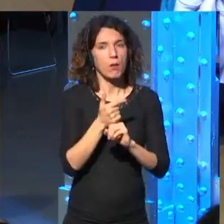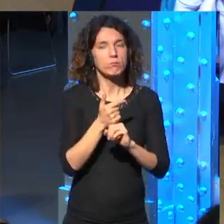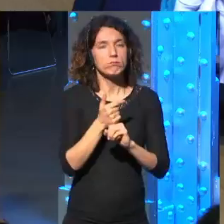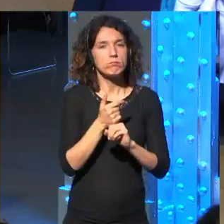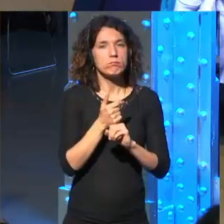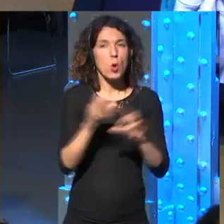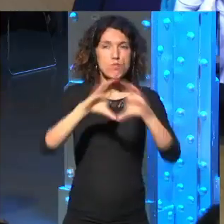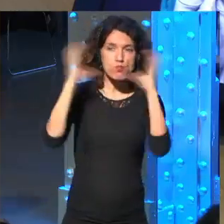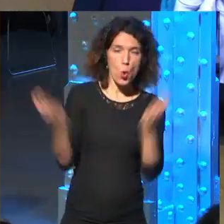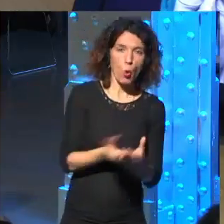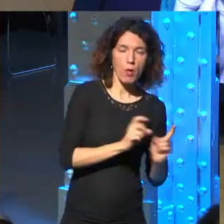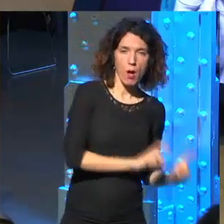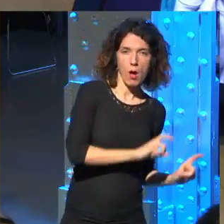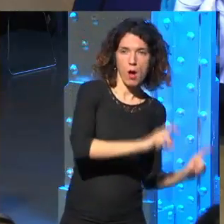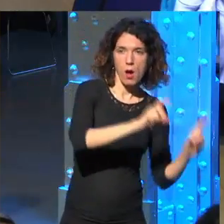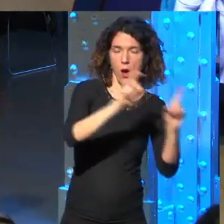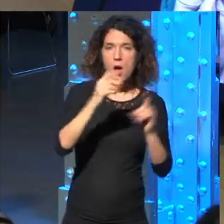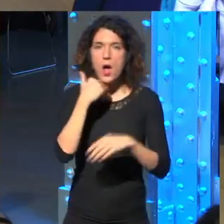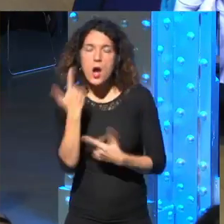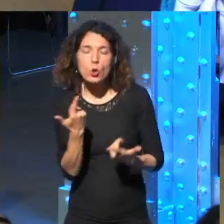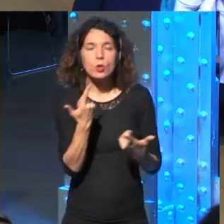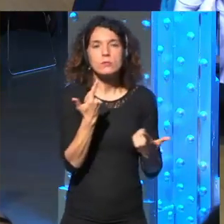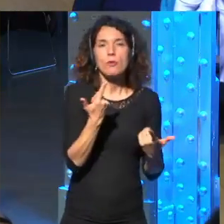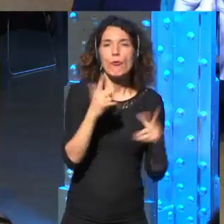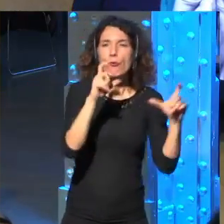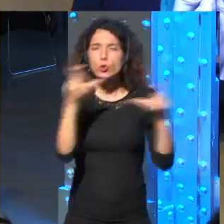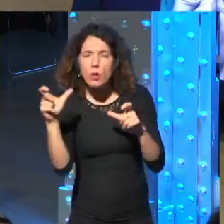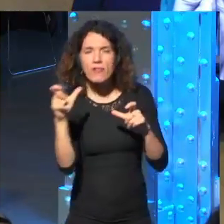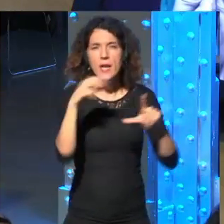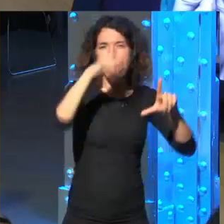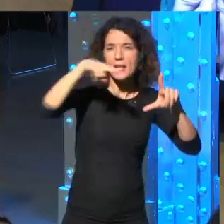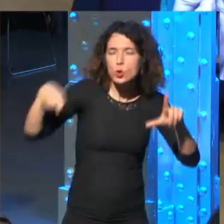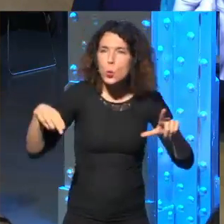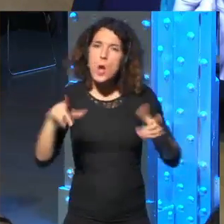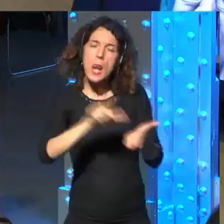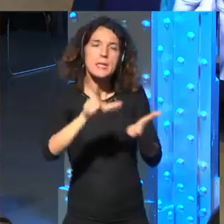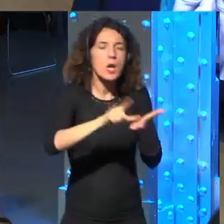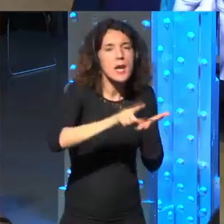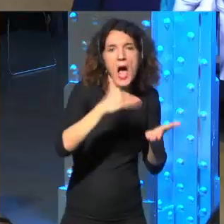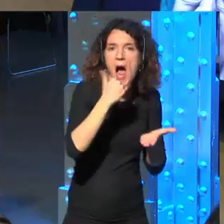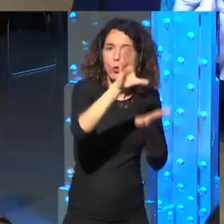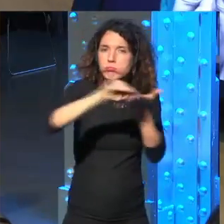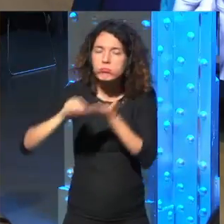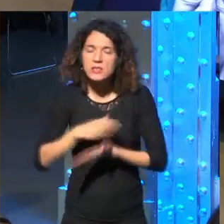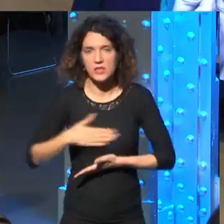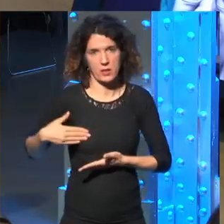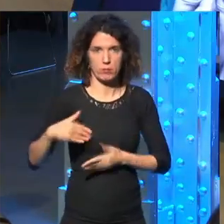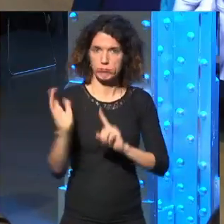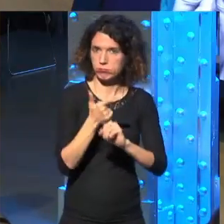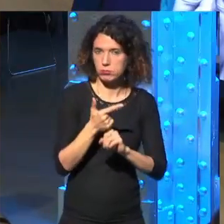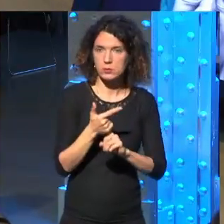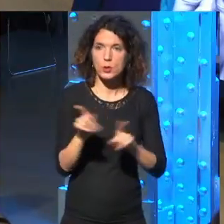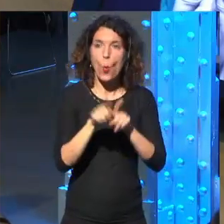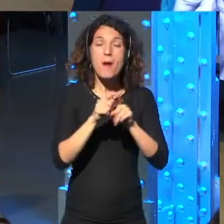aspects, pictorics, photographics, or literary even, of those